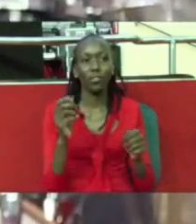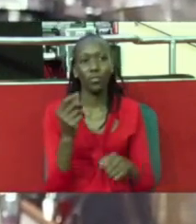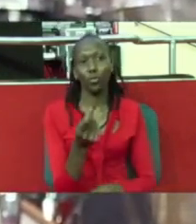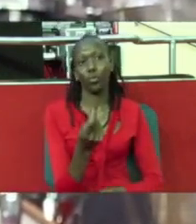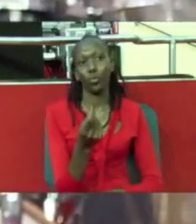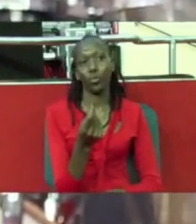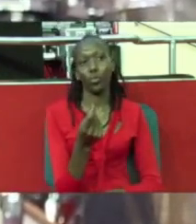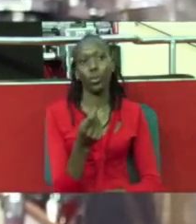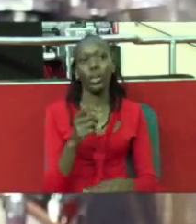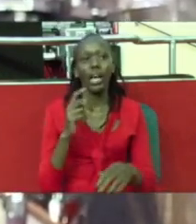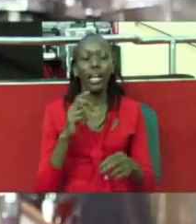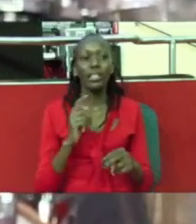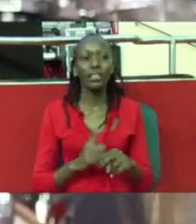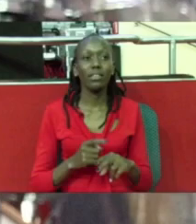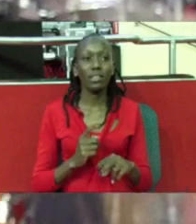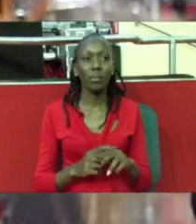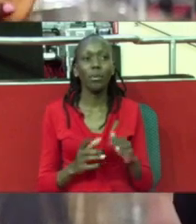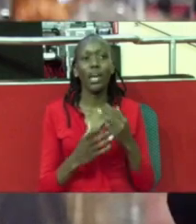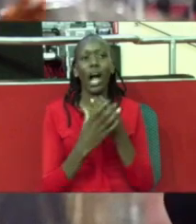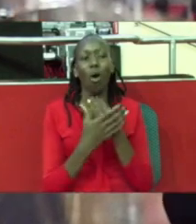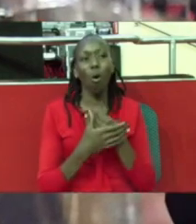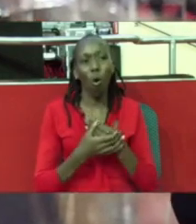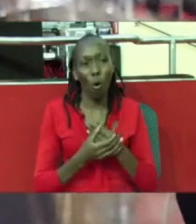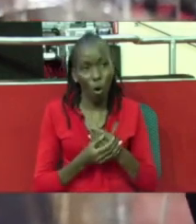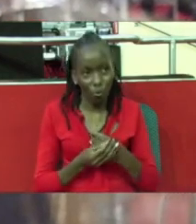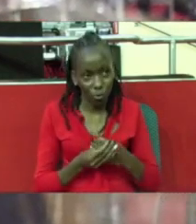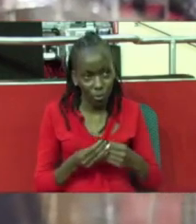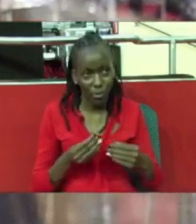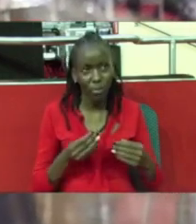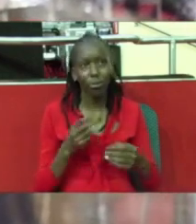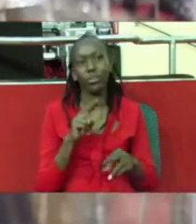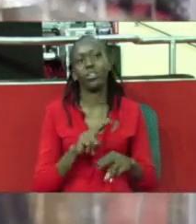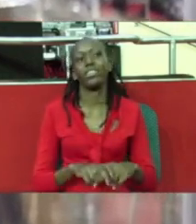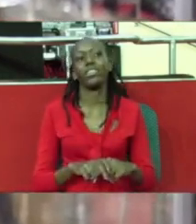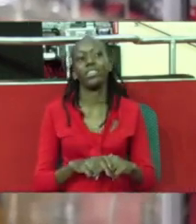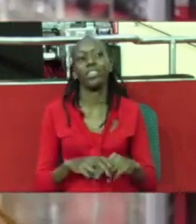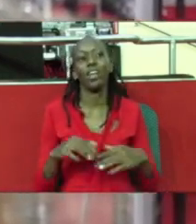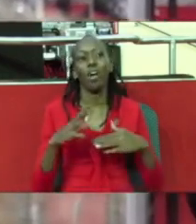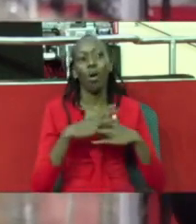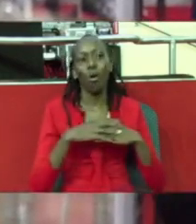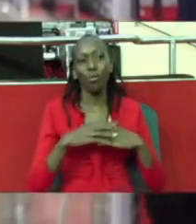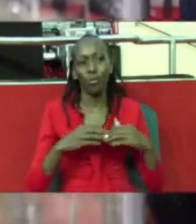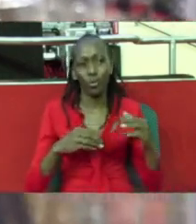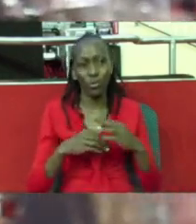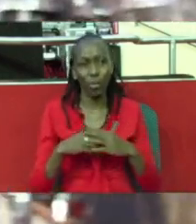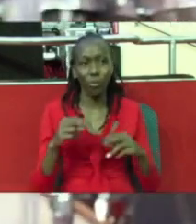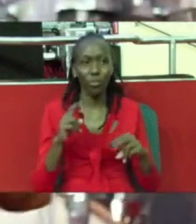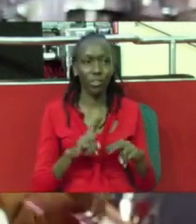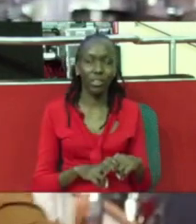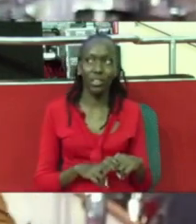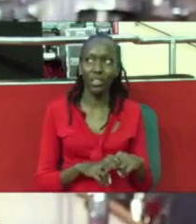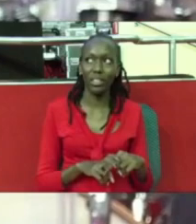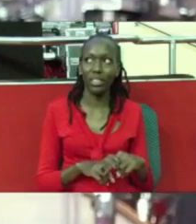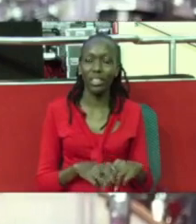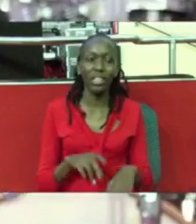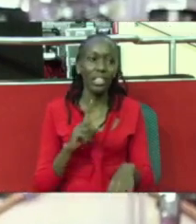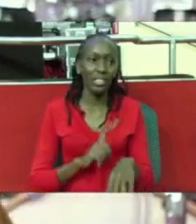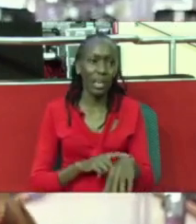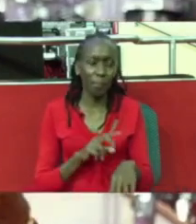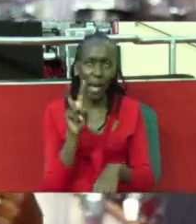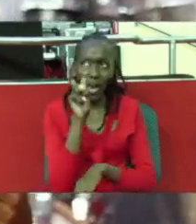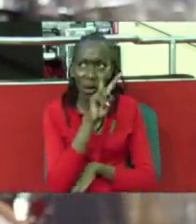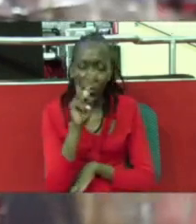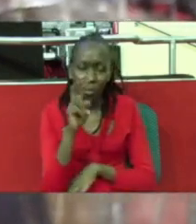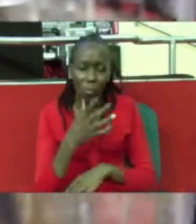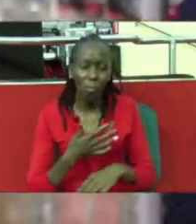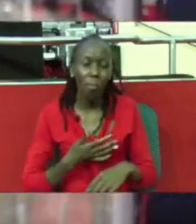Wakati tumekaa starehe. There are no laborers in the garden of God. Hakuna watenda kazi katika shamba ya Bwana. When I'm looking at my little oil. Ninapotazama